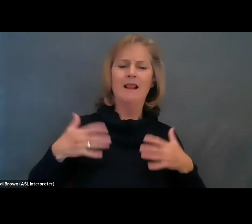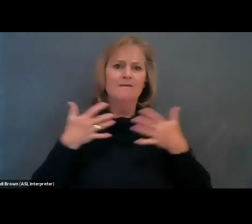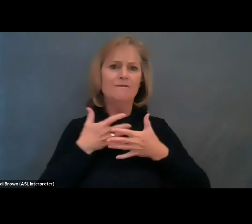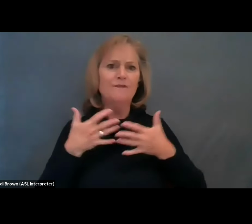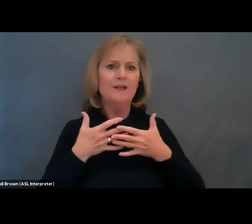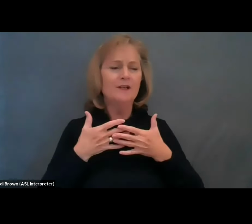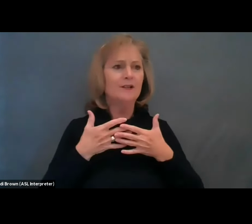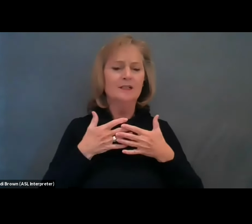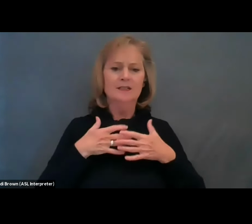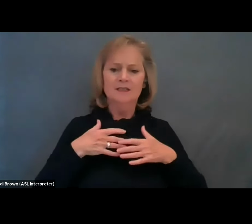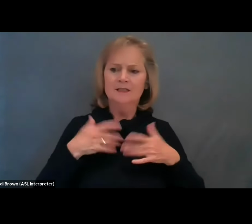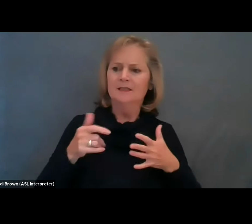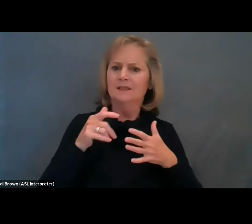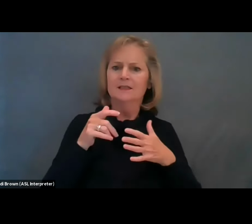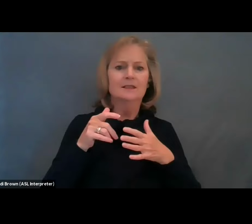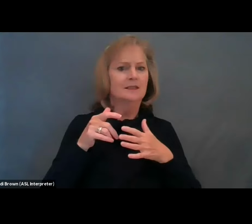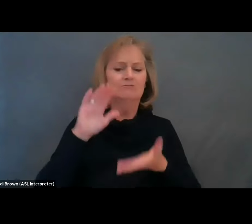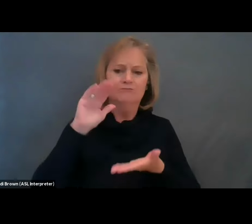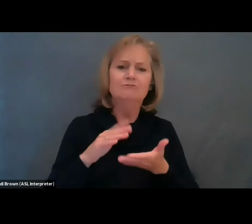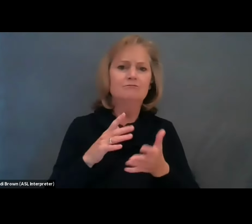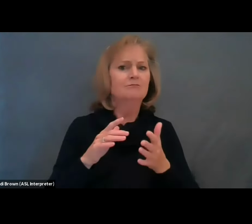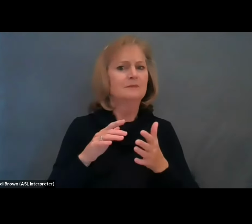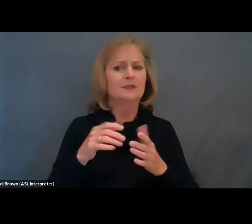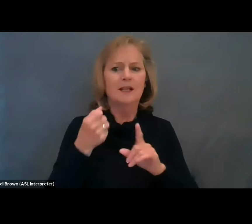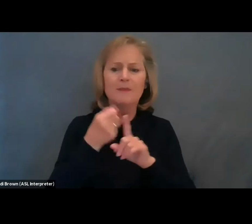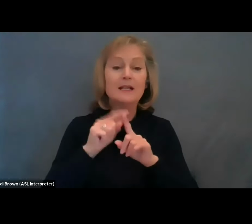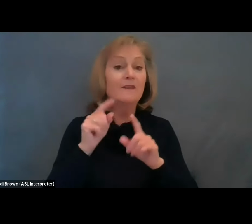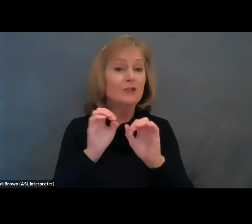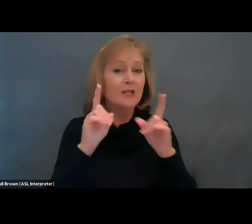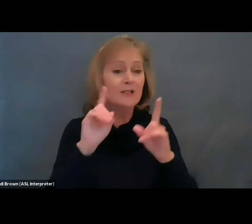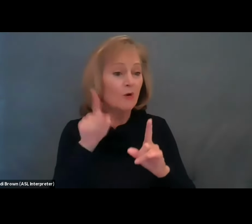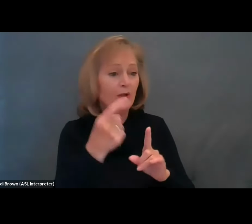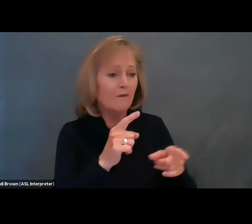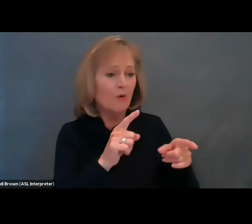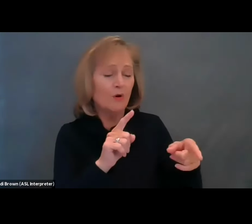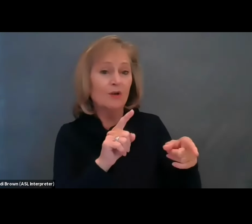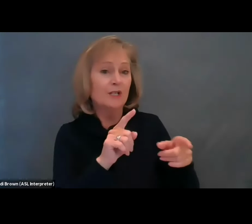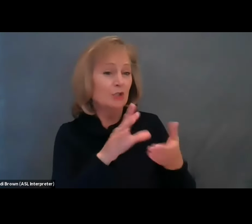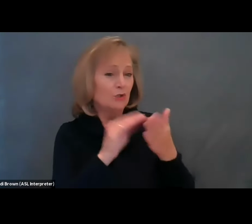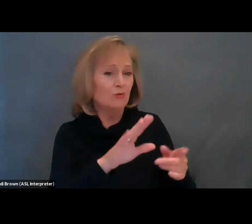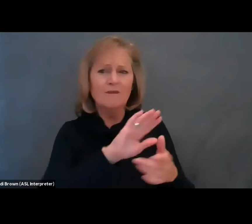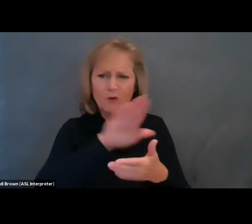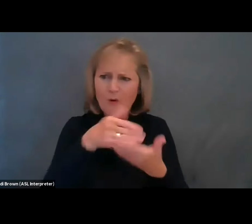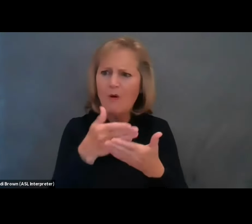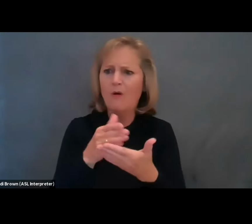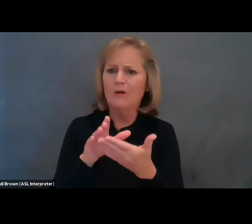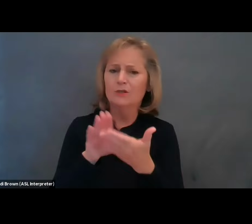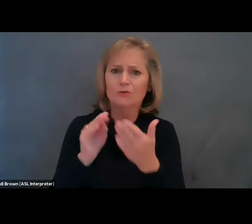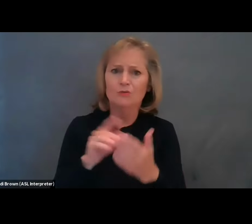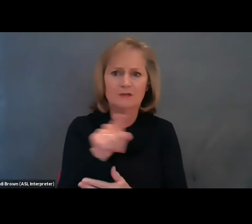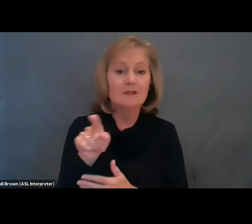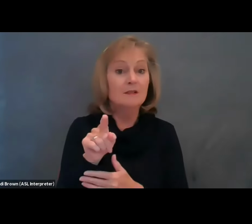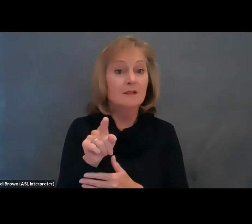fear, insecurity undermine the quality of education, not only for the victims, but for all learners. And